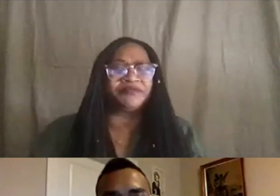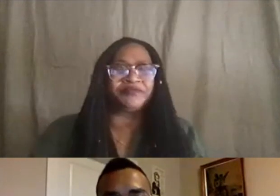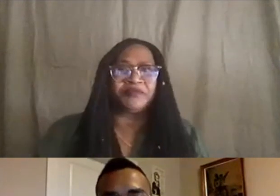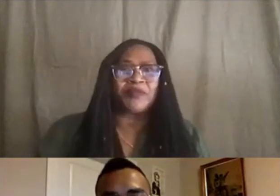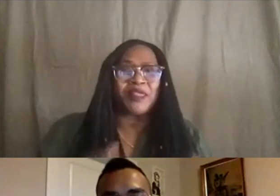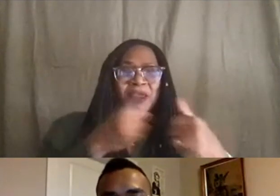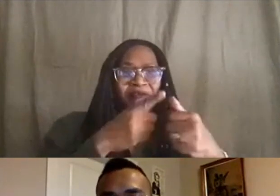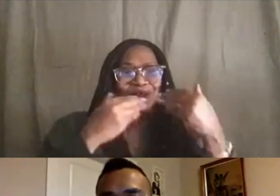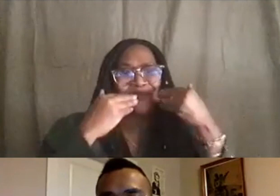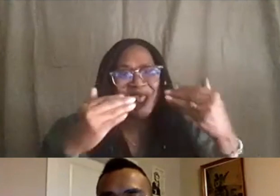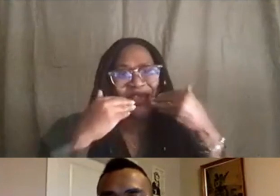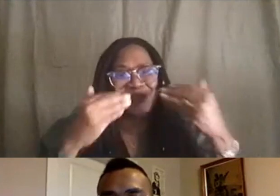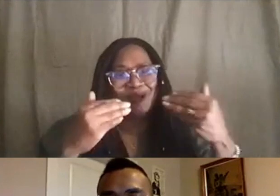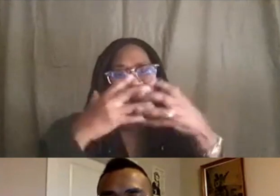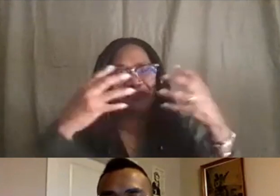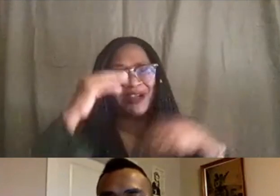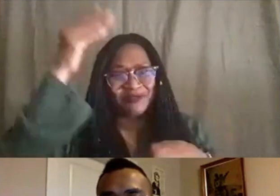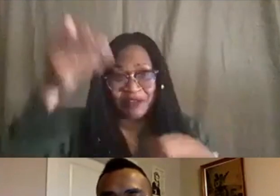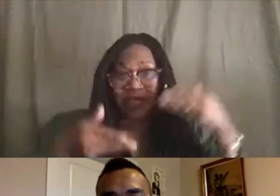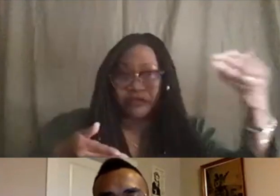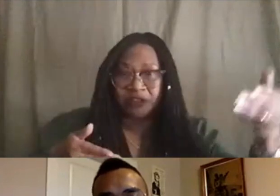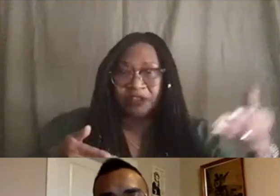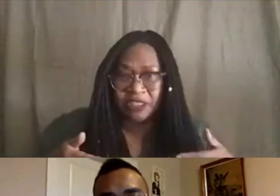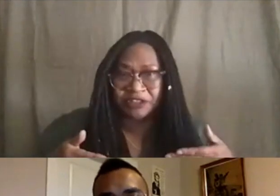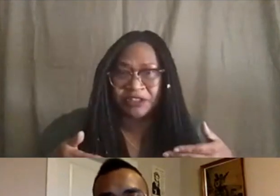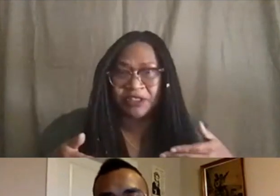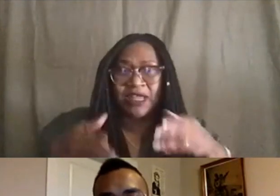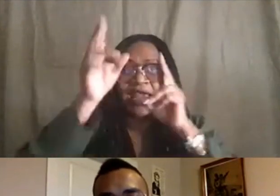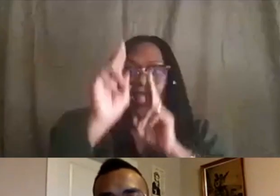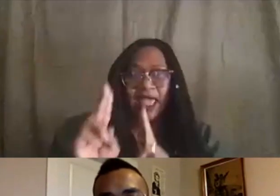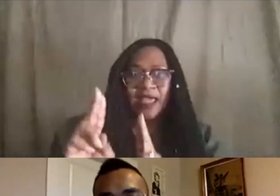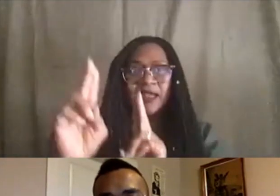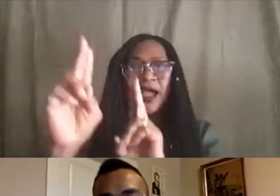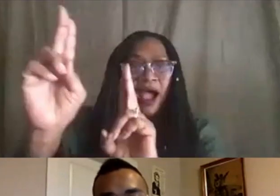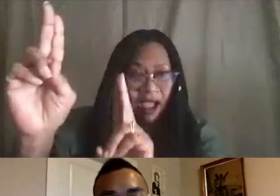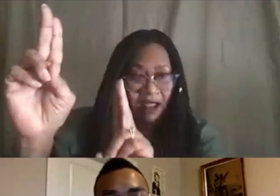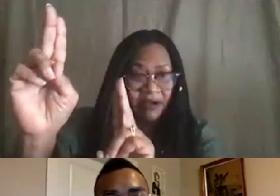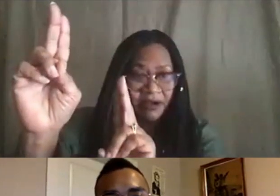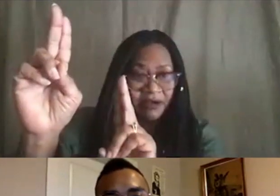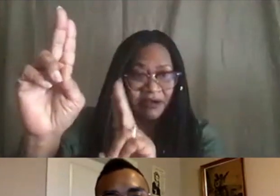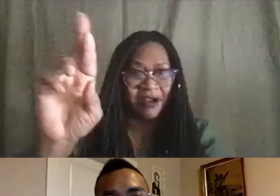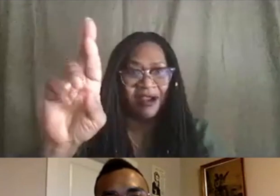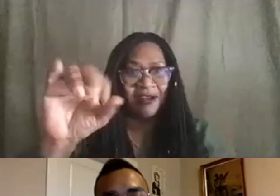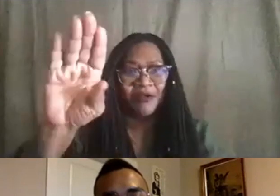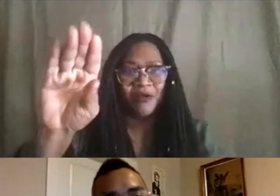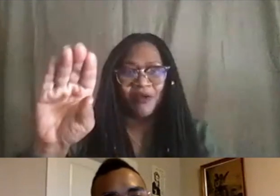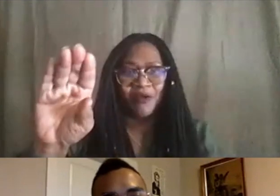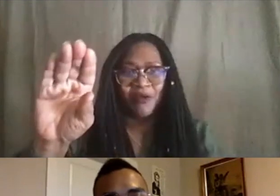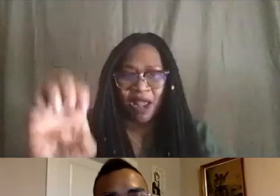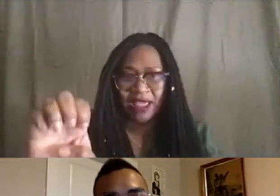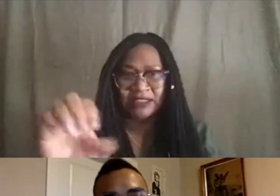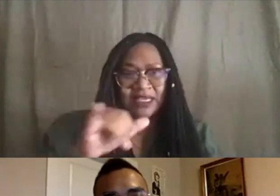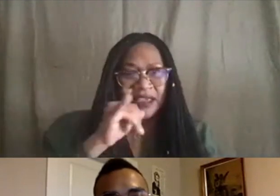say thanks for the introduction, and I want to give honor to Ms. Rice and all of the words that she